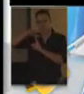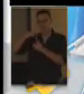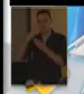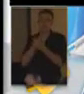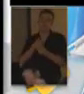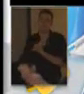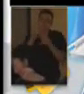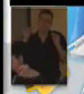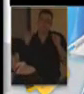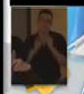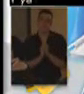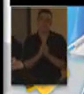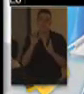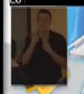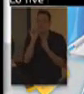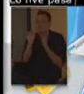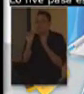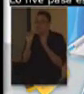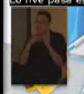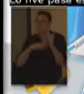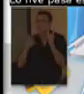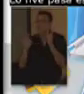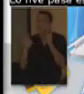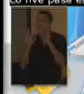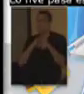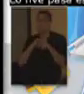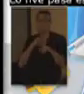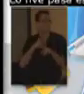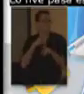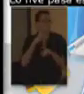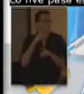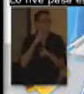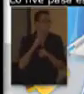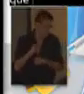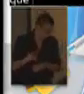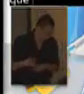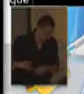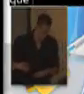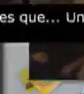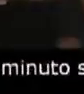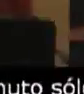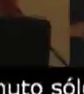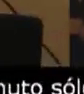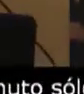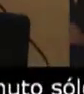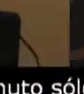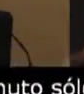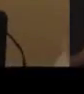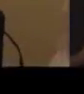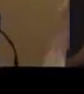other settings, and that's it. But 1 minute, I just want to let Diego say something about